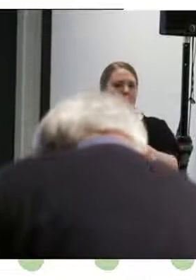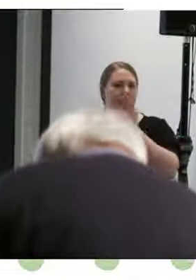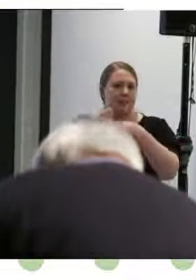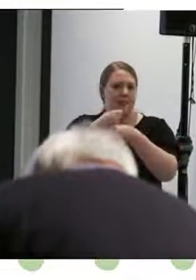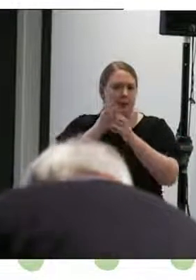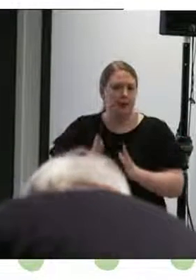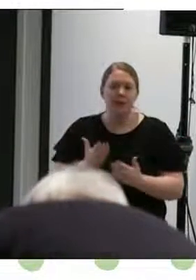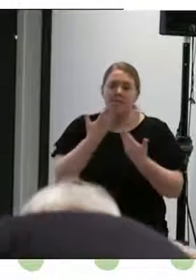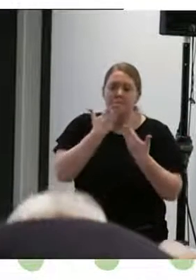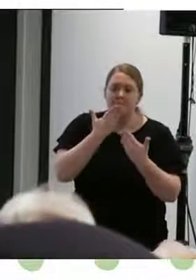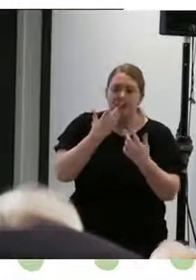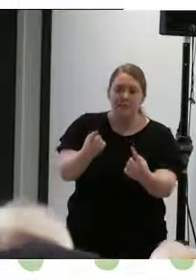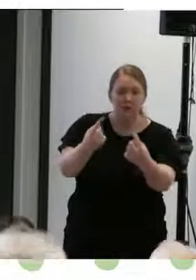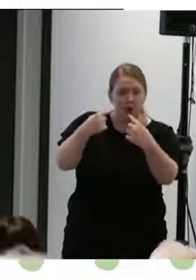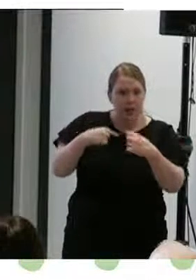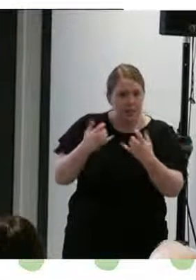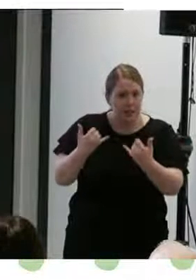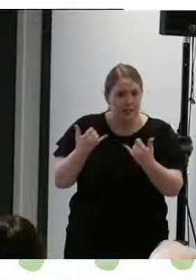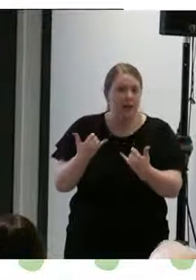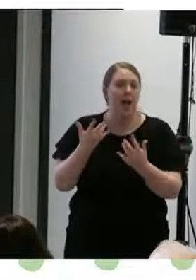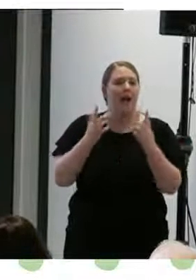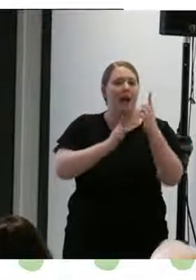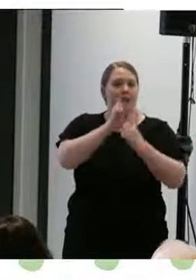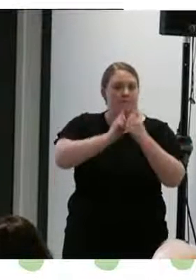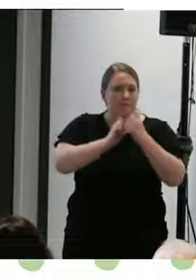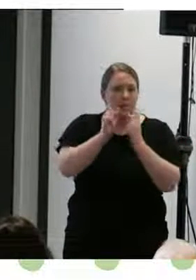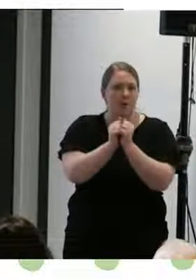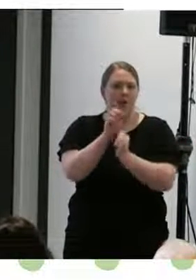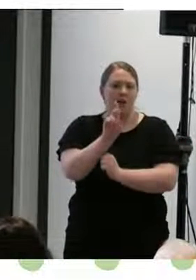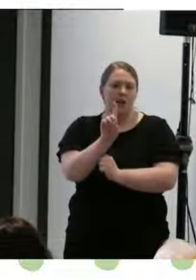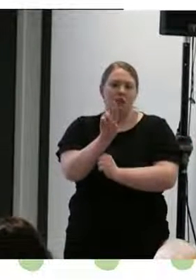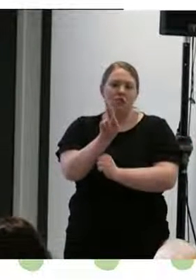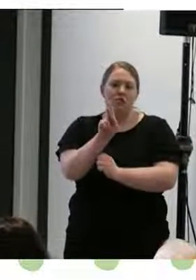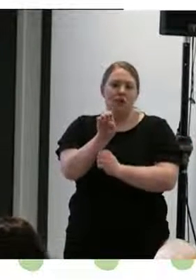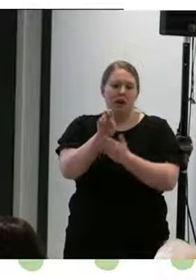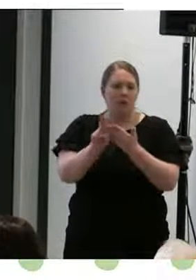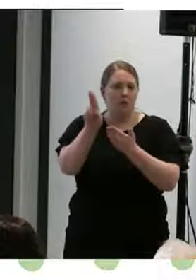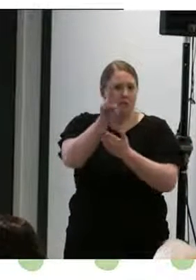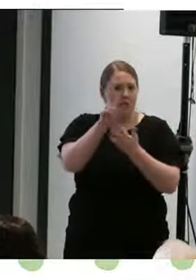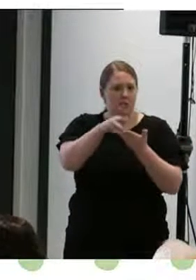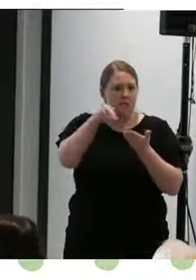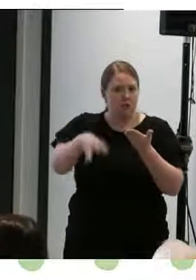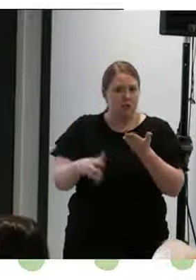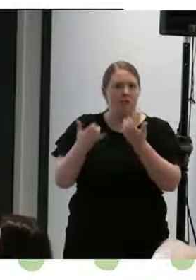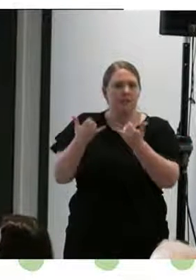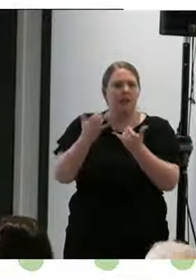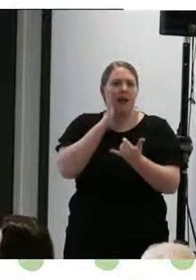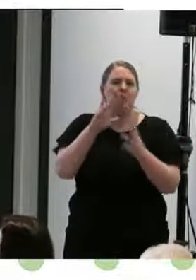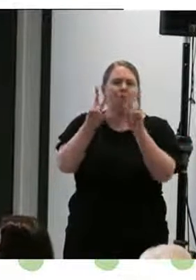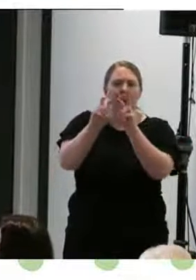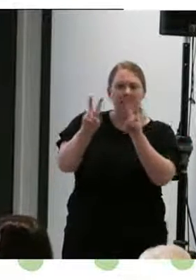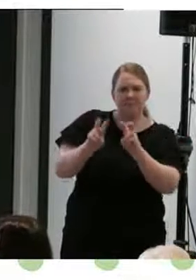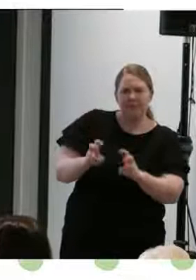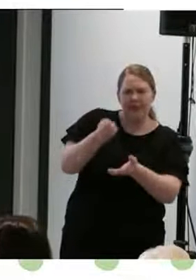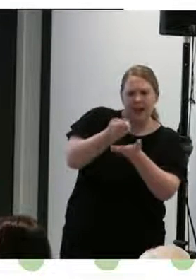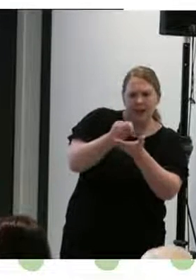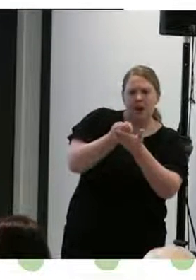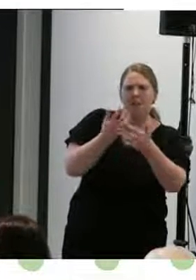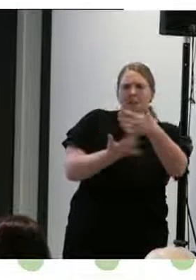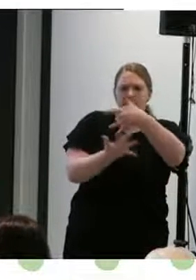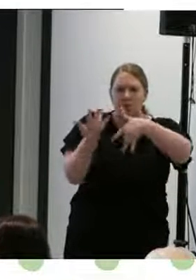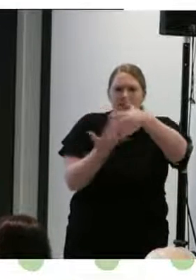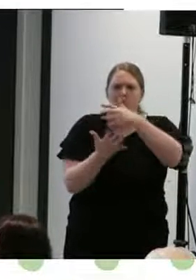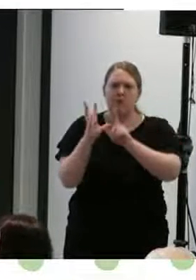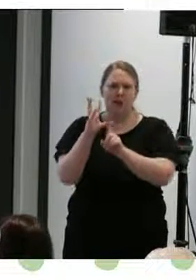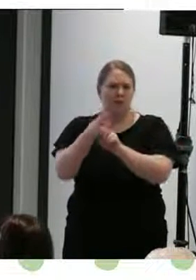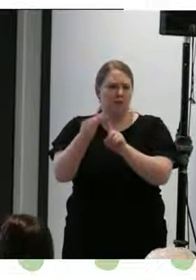today to meet with Drake University students and will be delivering a lecture tonight examining the economic, social, and cultural challenges currently facing